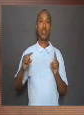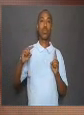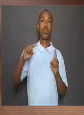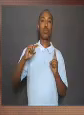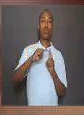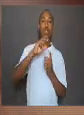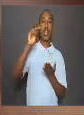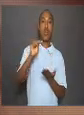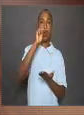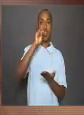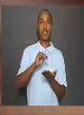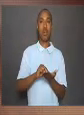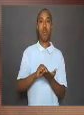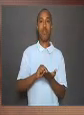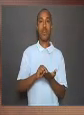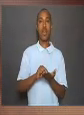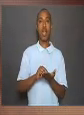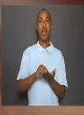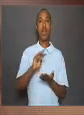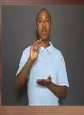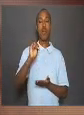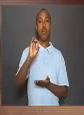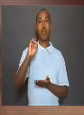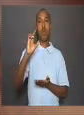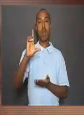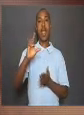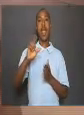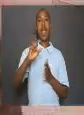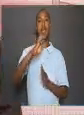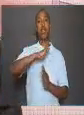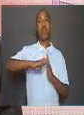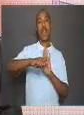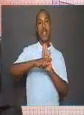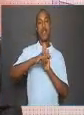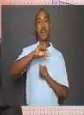the nucleus of the more electronegative atom.